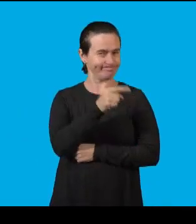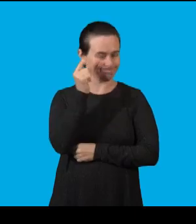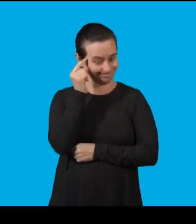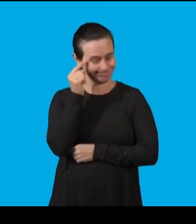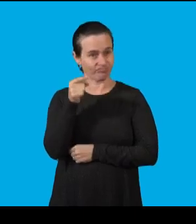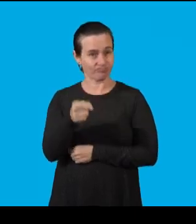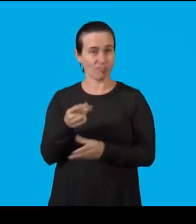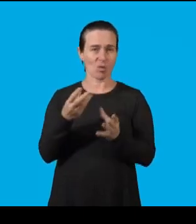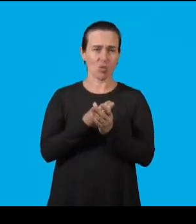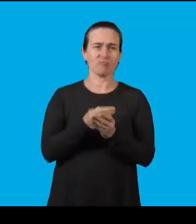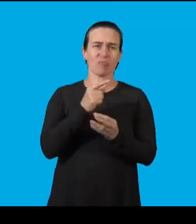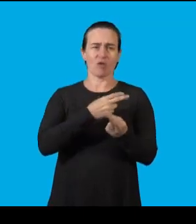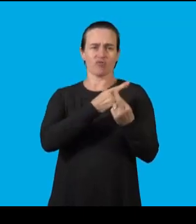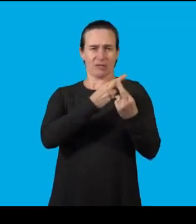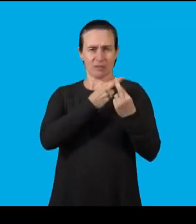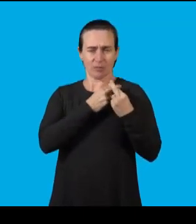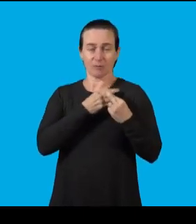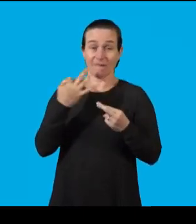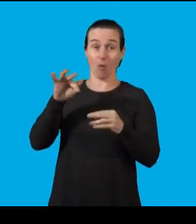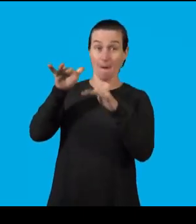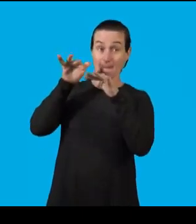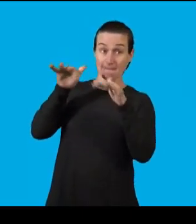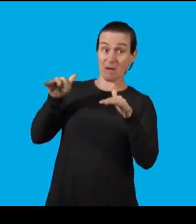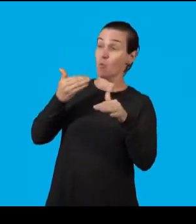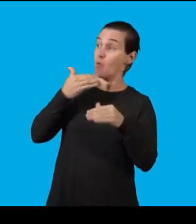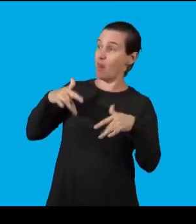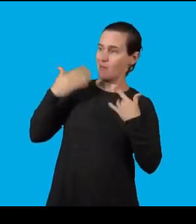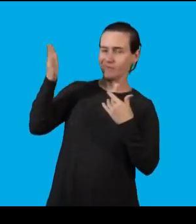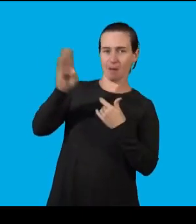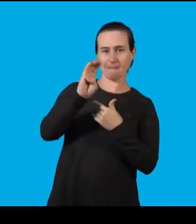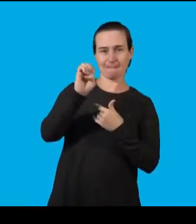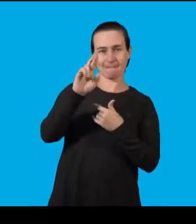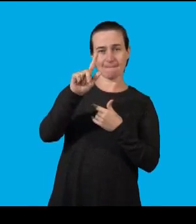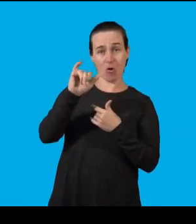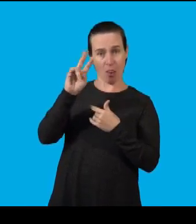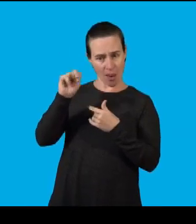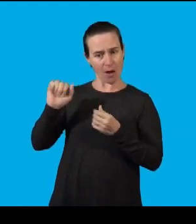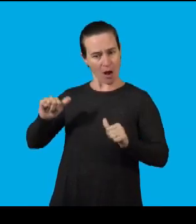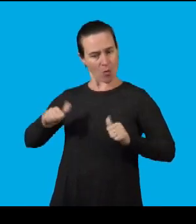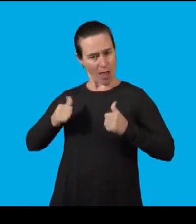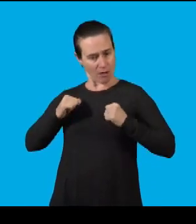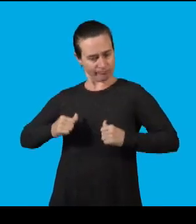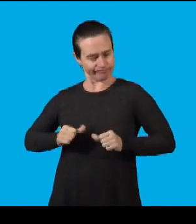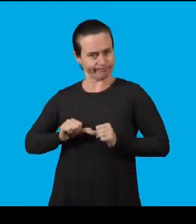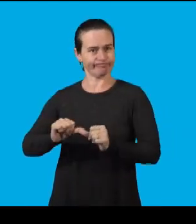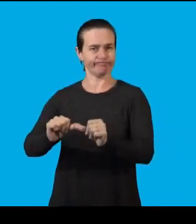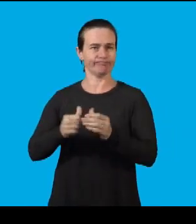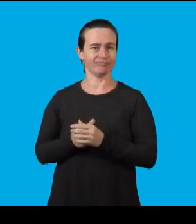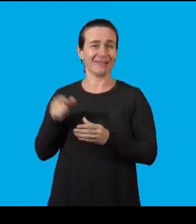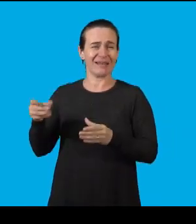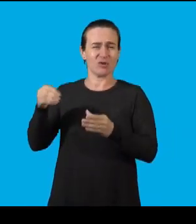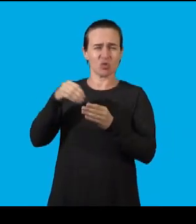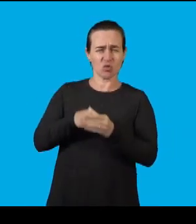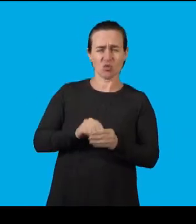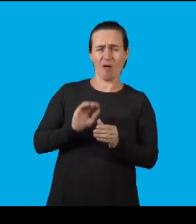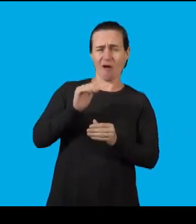consideration, together with responsibility for the physical well-being of the population of its sector of Berlin, including hundreds